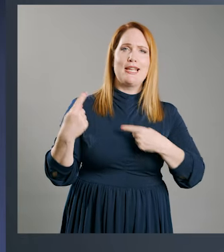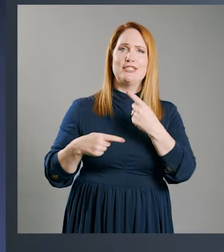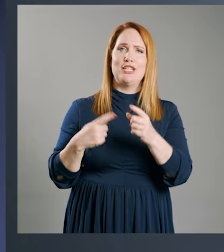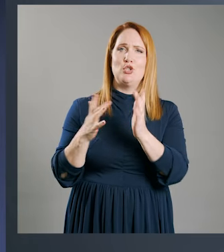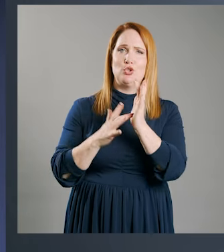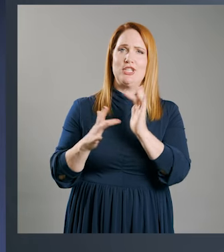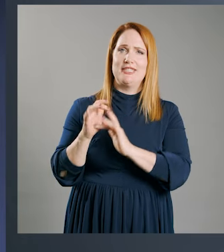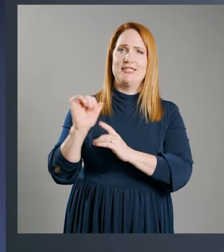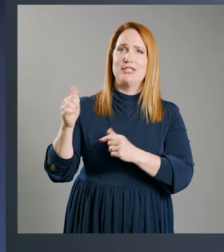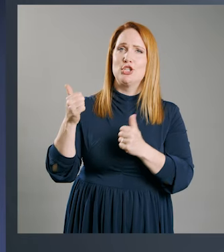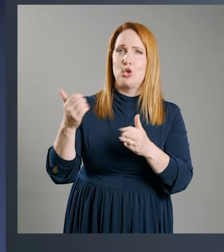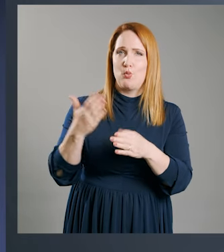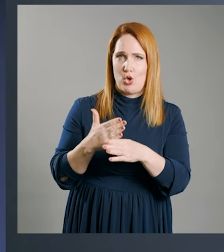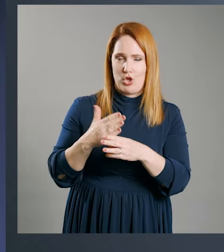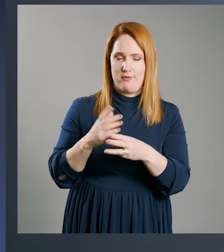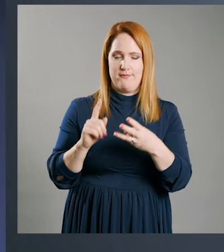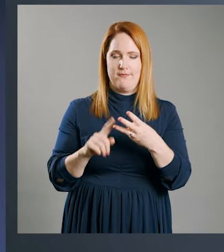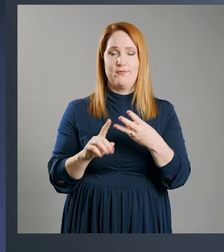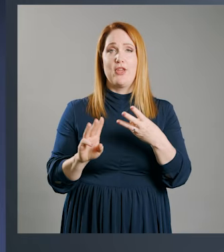begun.